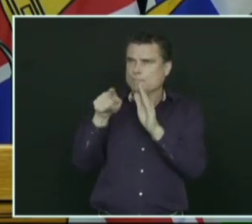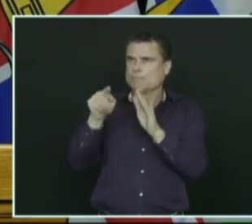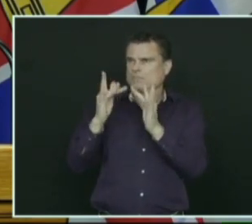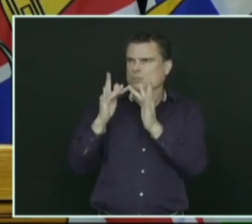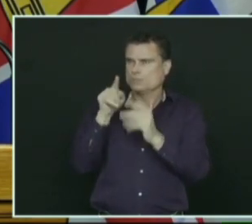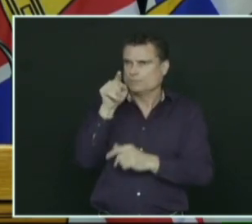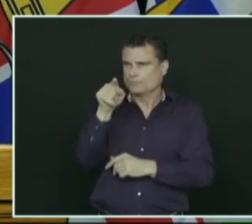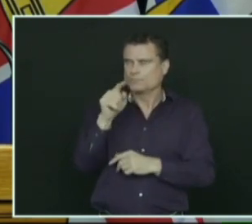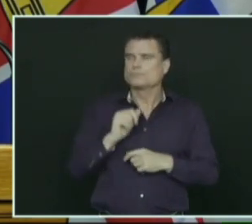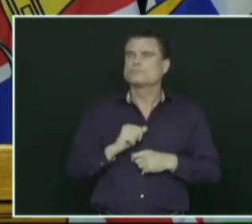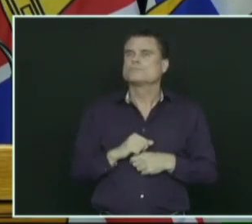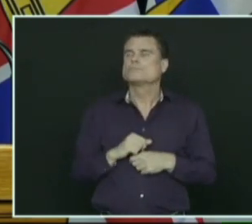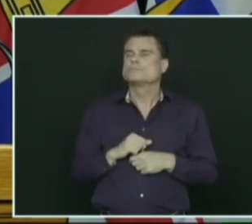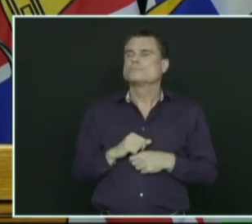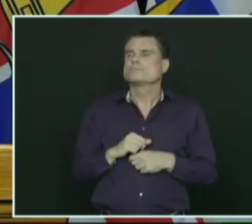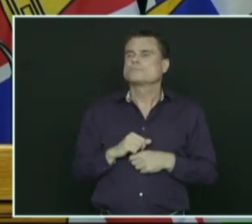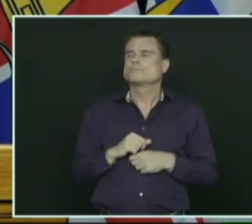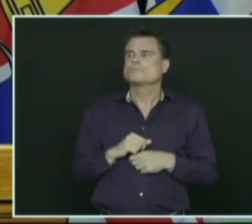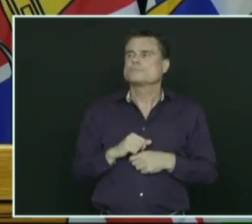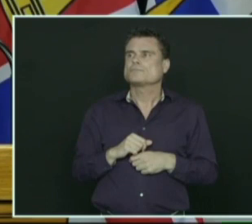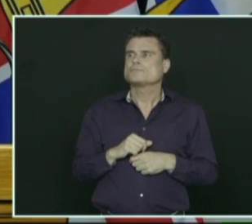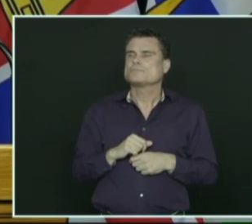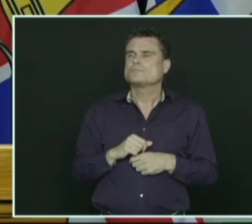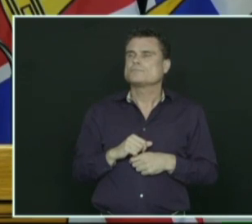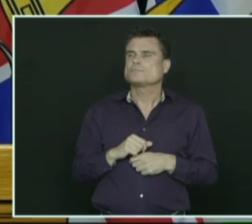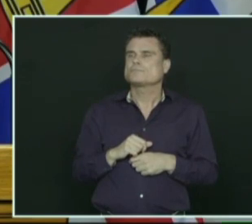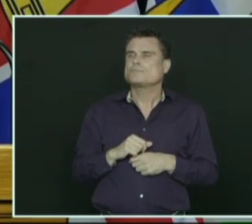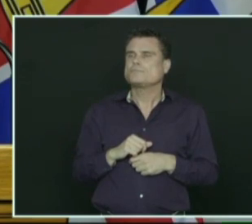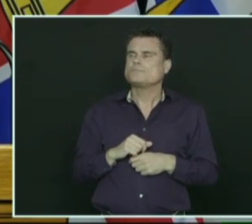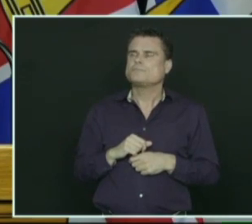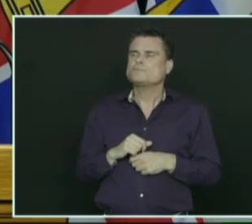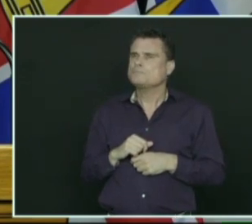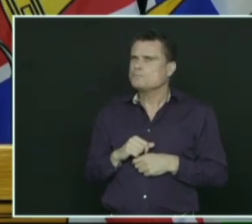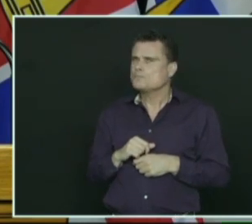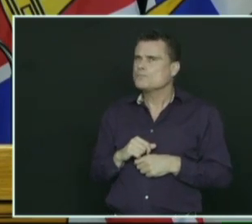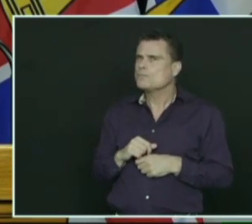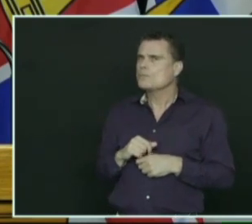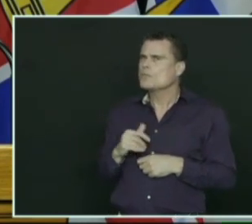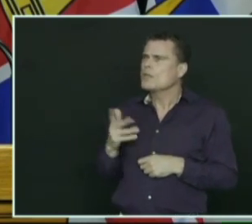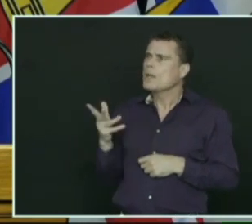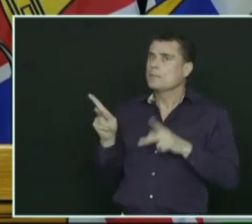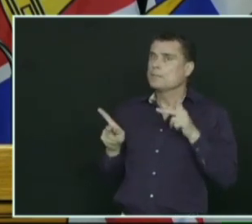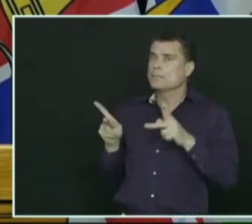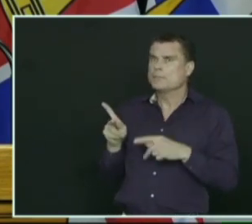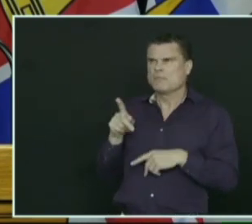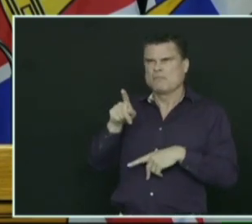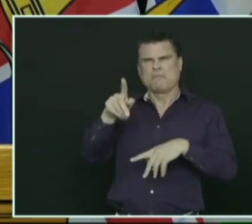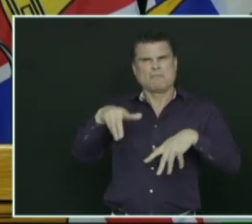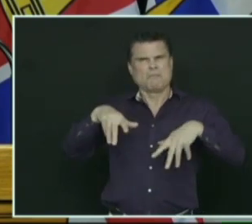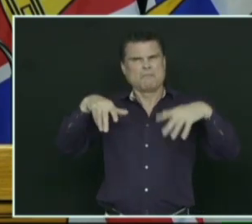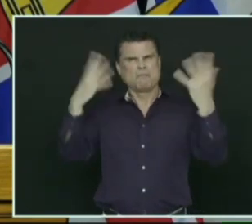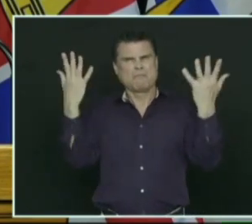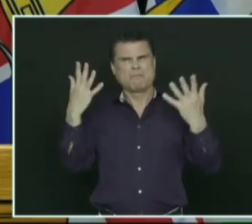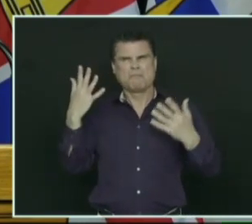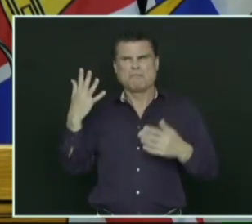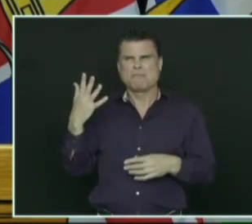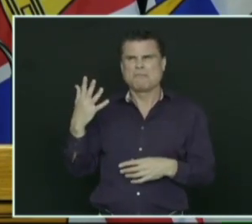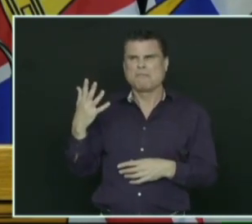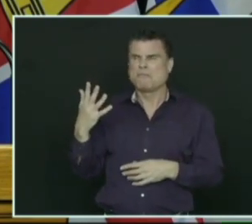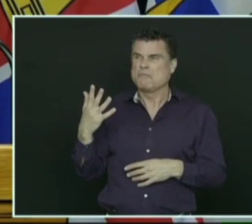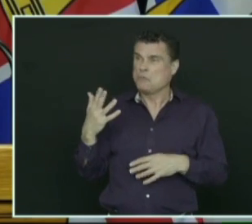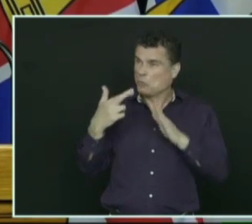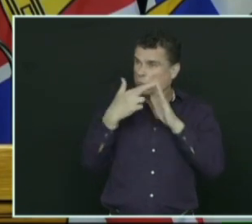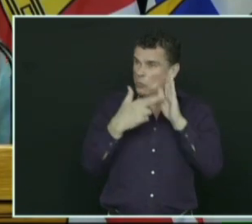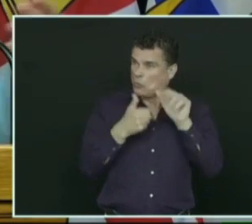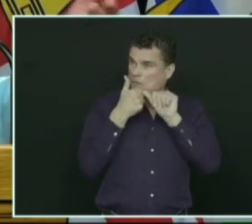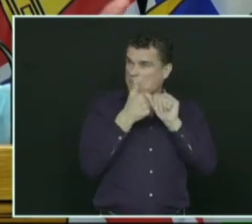are outside, if you have that distance between you, you're being safe. And I have seen many, many examples of people